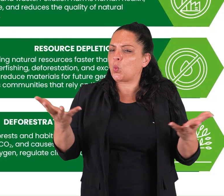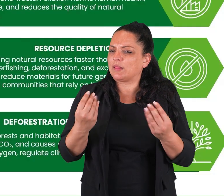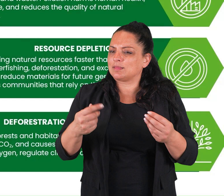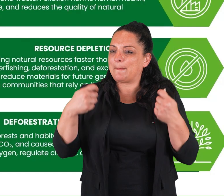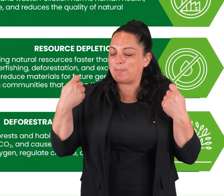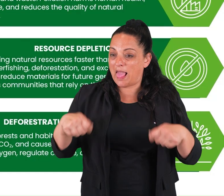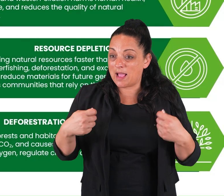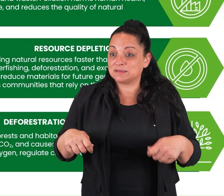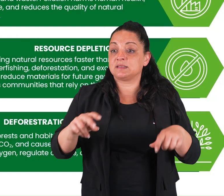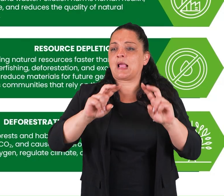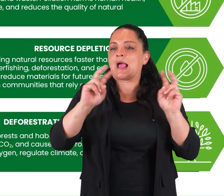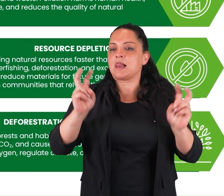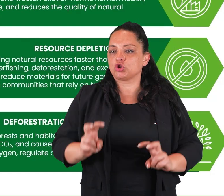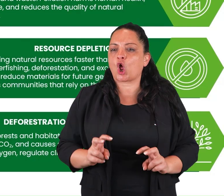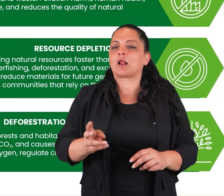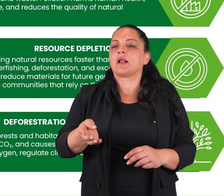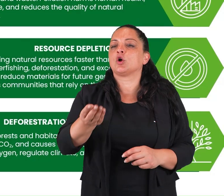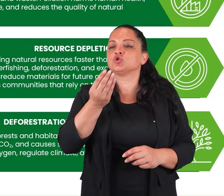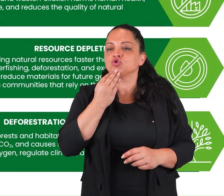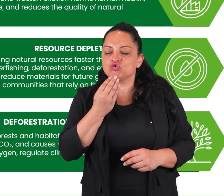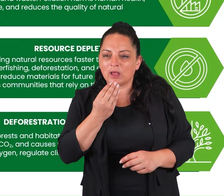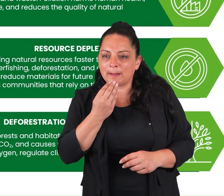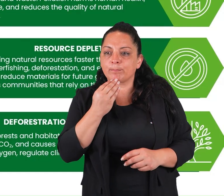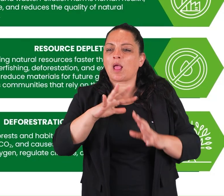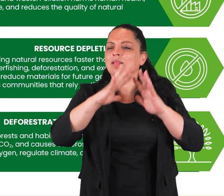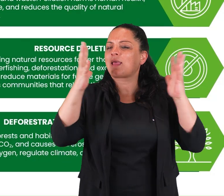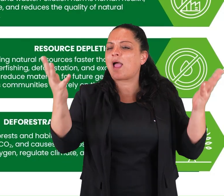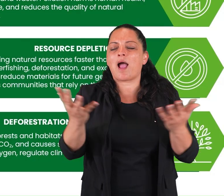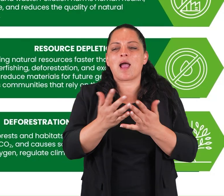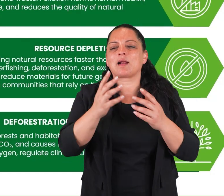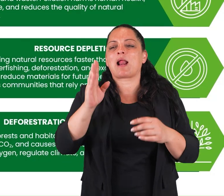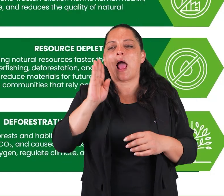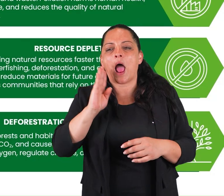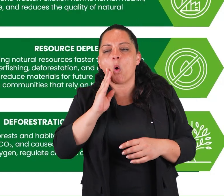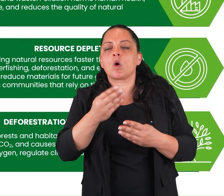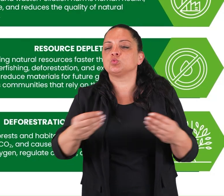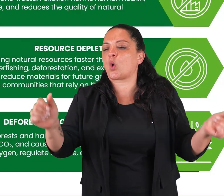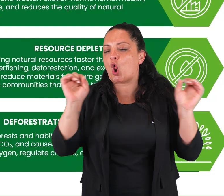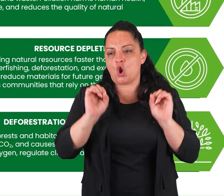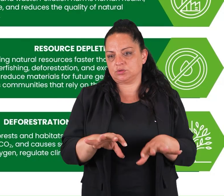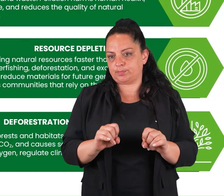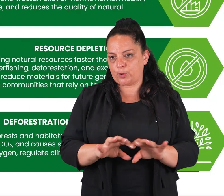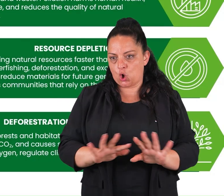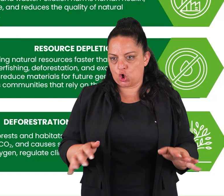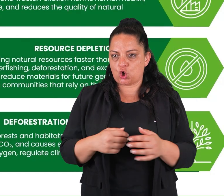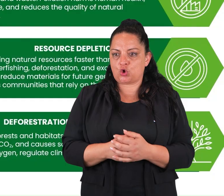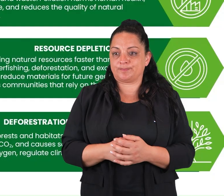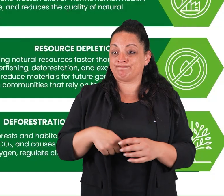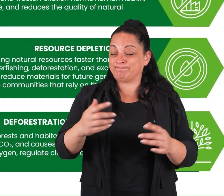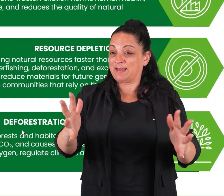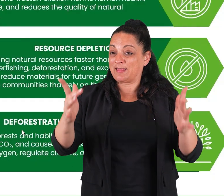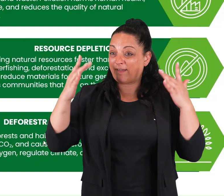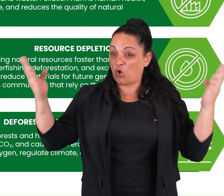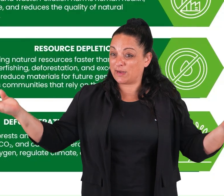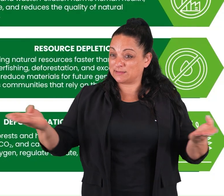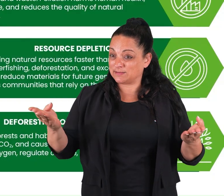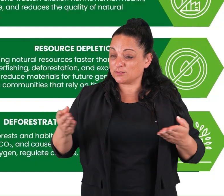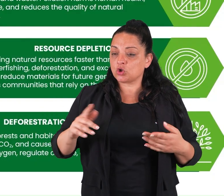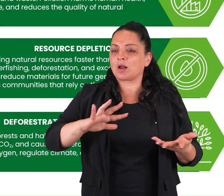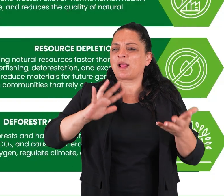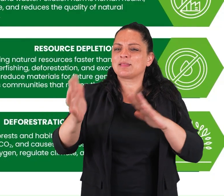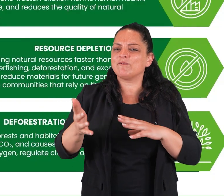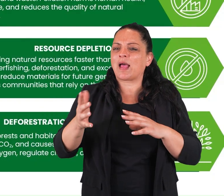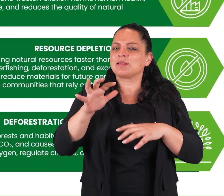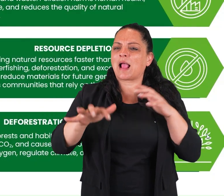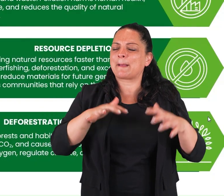including plastics, electronics, food that pollute the earth, the water, the soil. And we